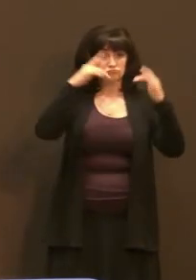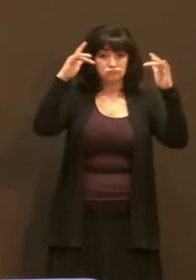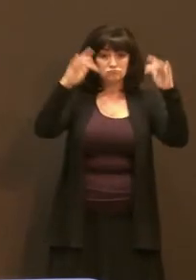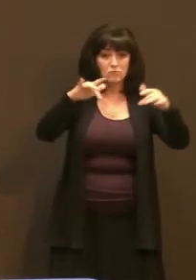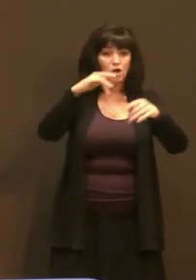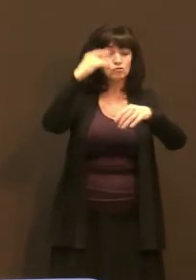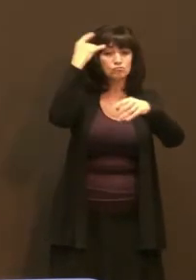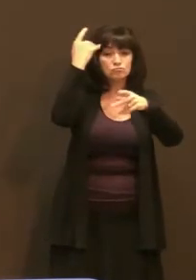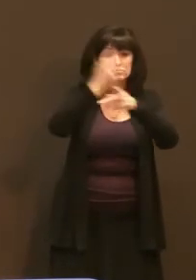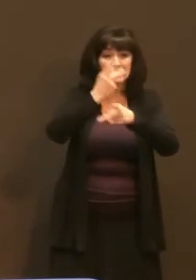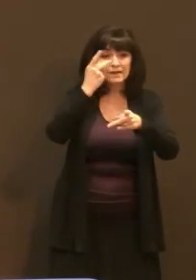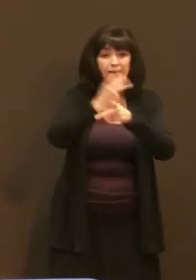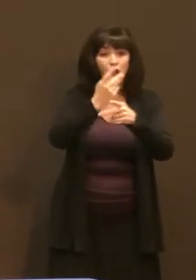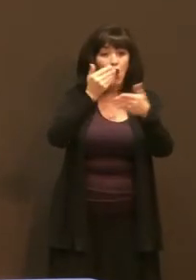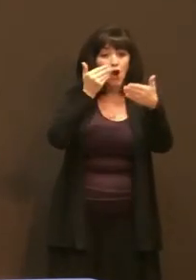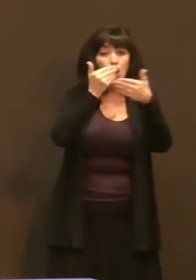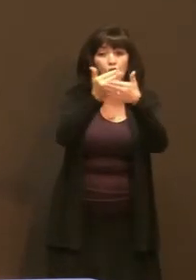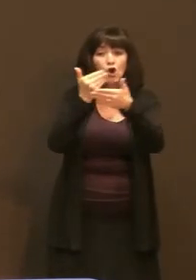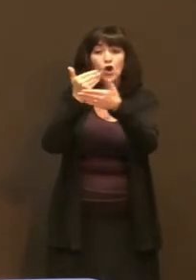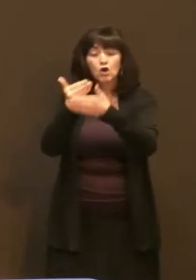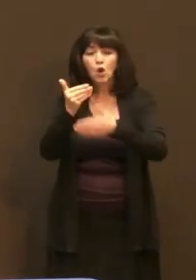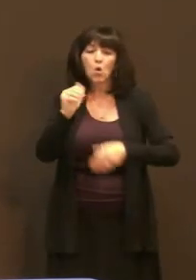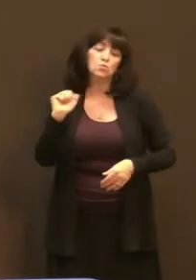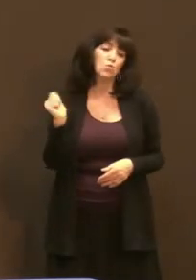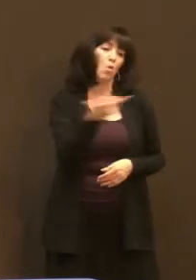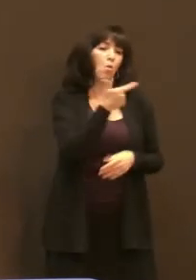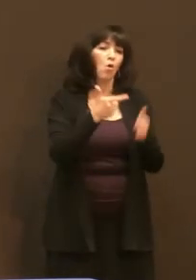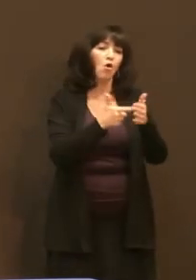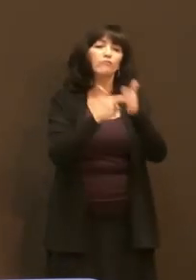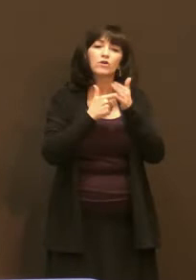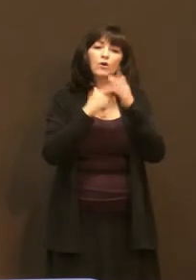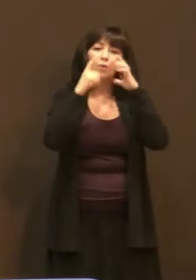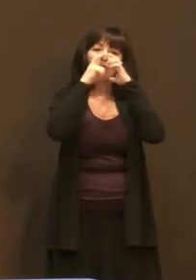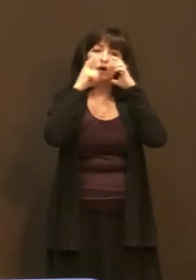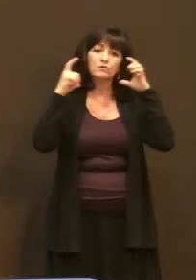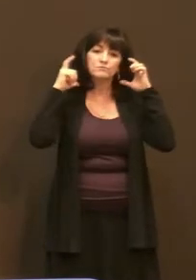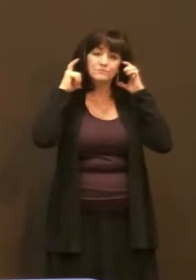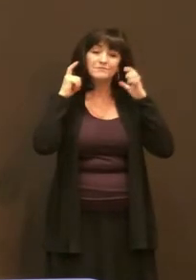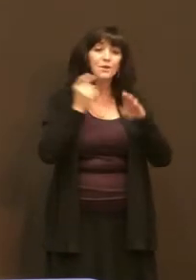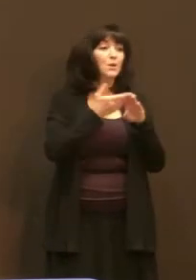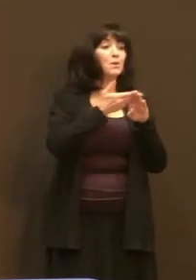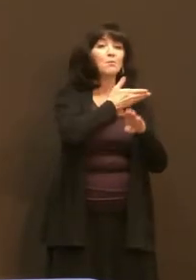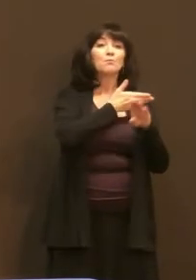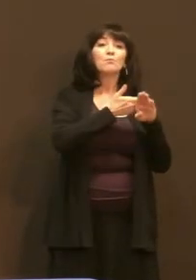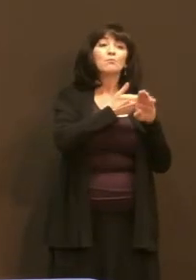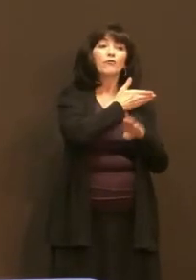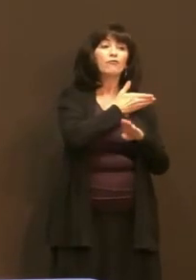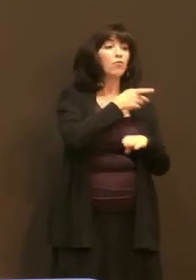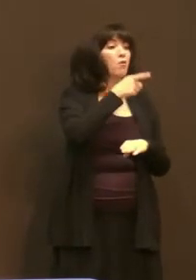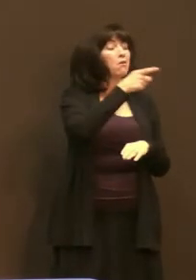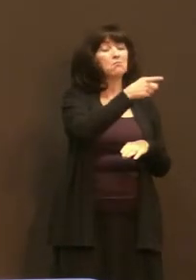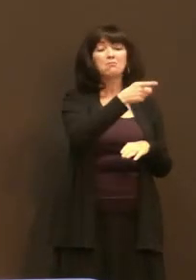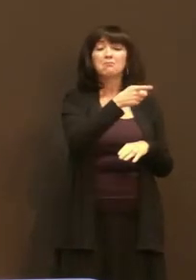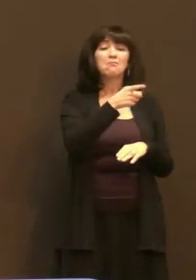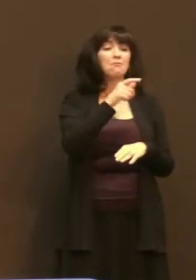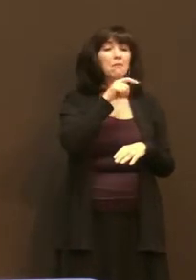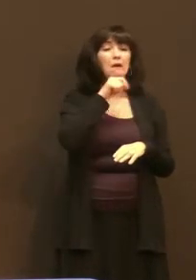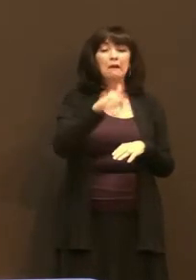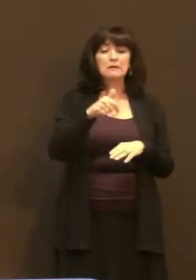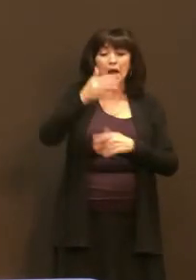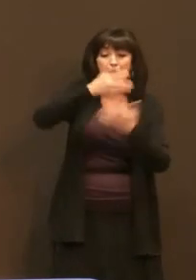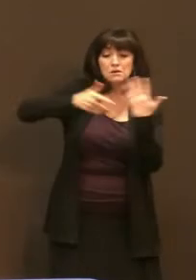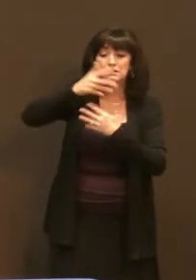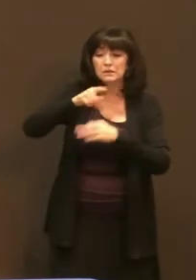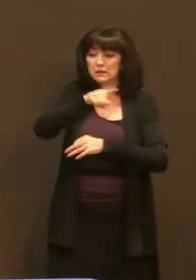or not, will be wearing some kind of face covering. So before, those who were not providing direct care did not have a